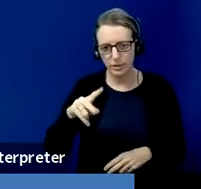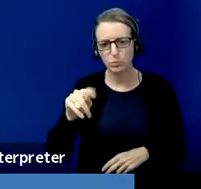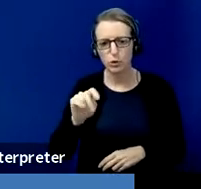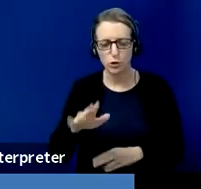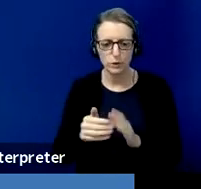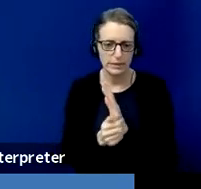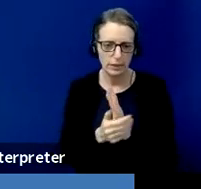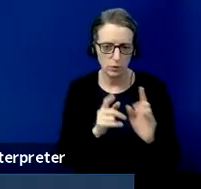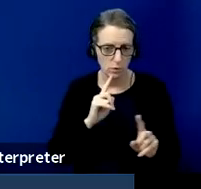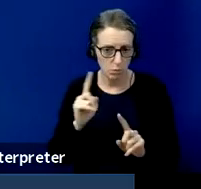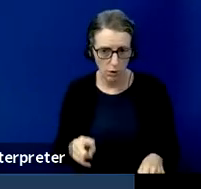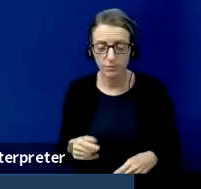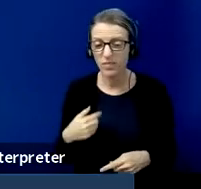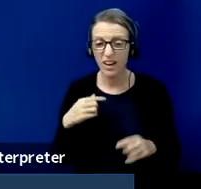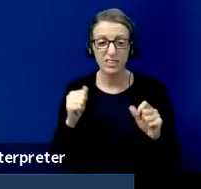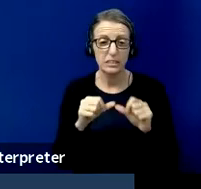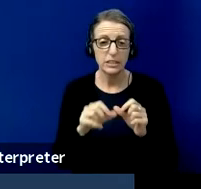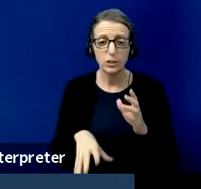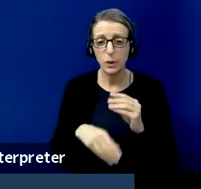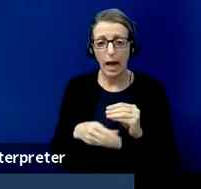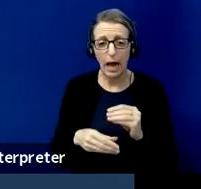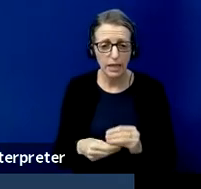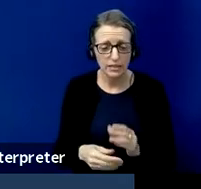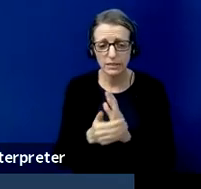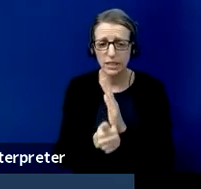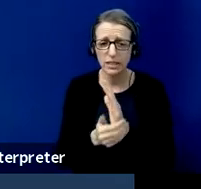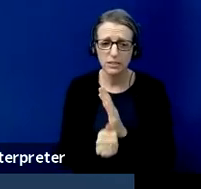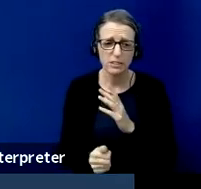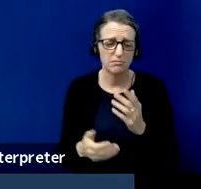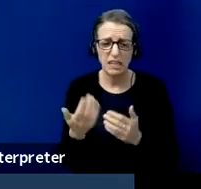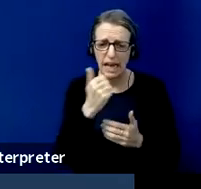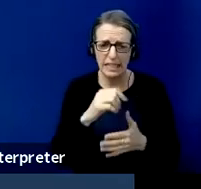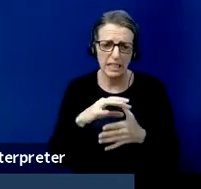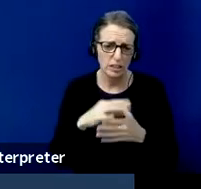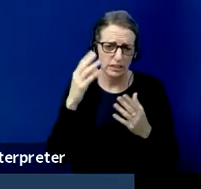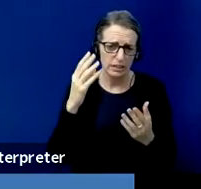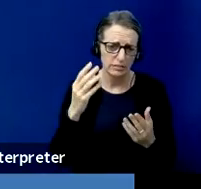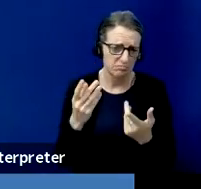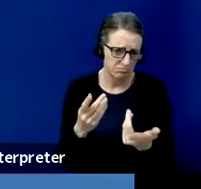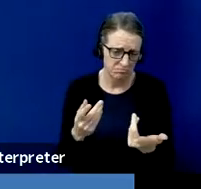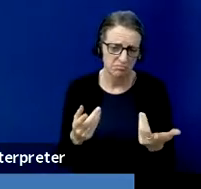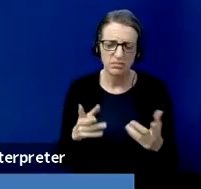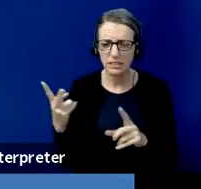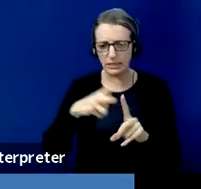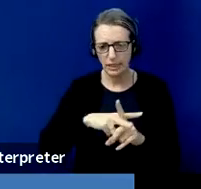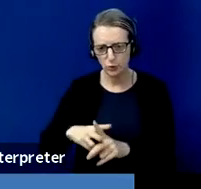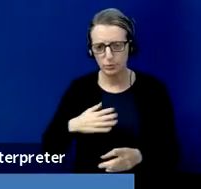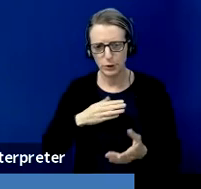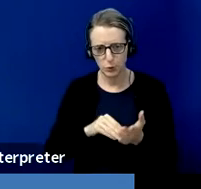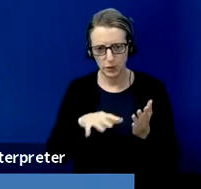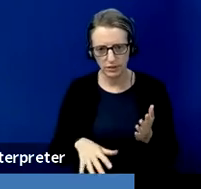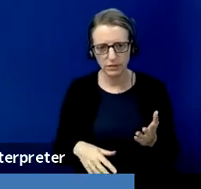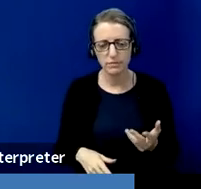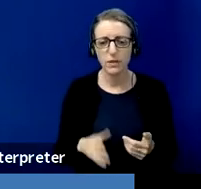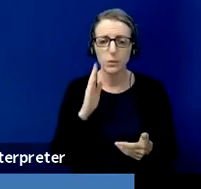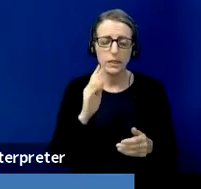can continue to add skills, enter any content area, and assign them to my students. It will continue to